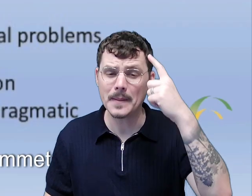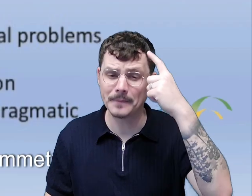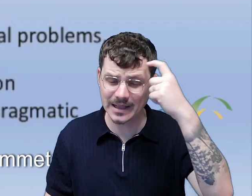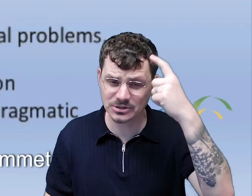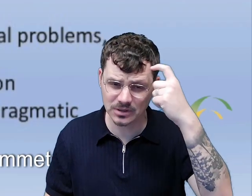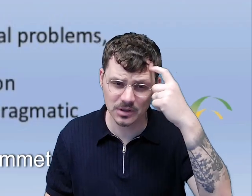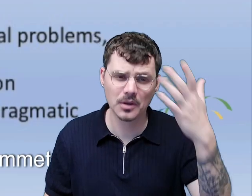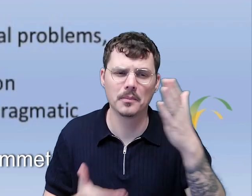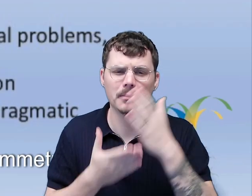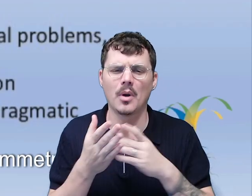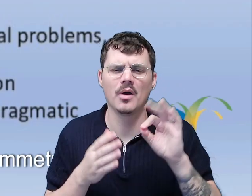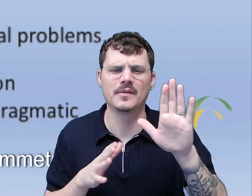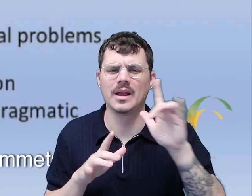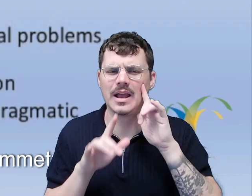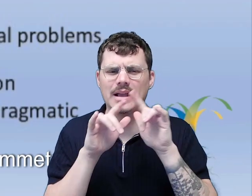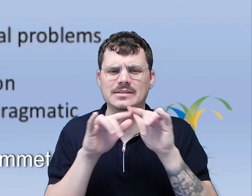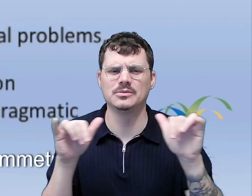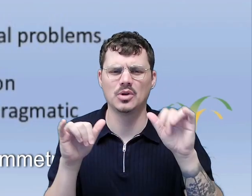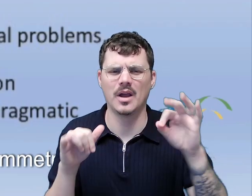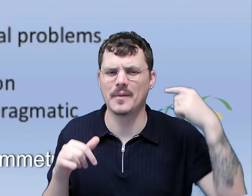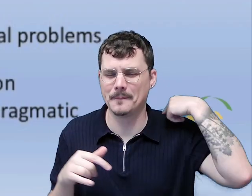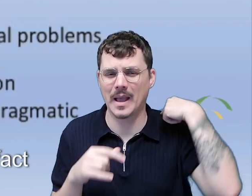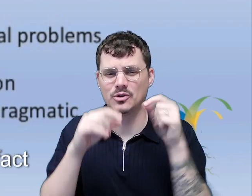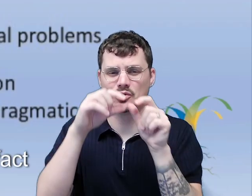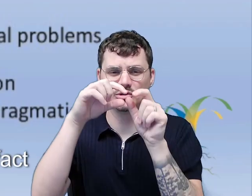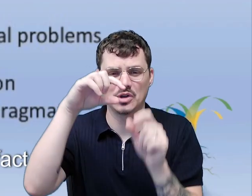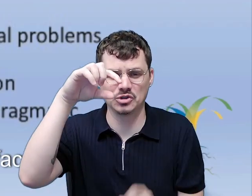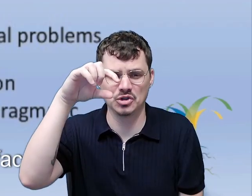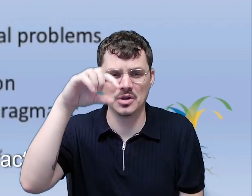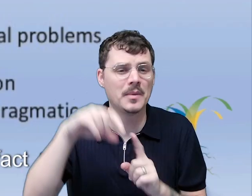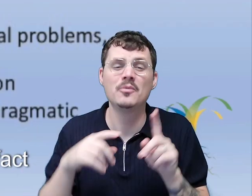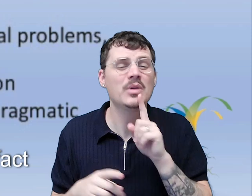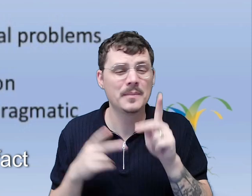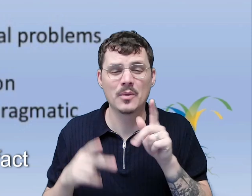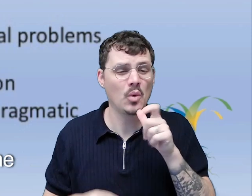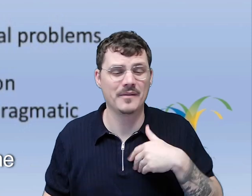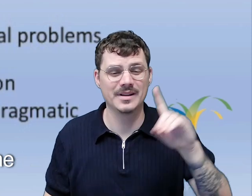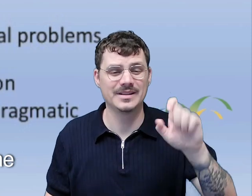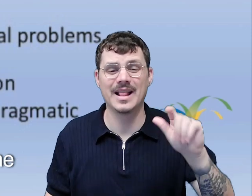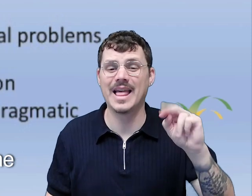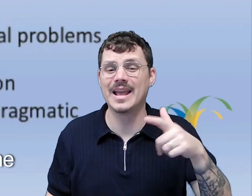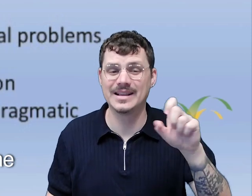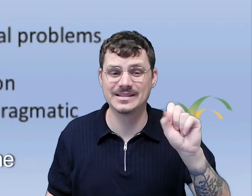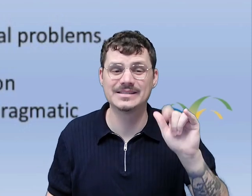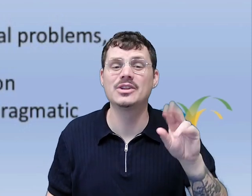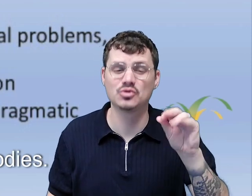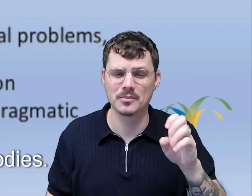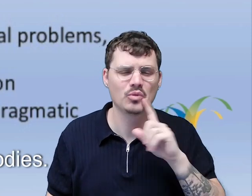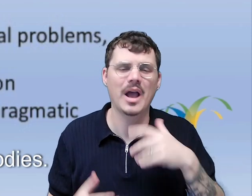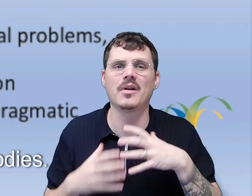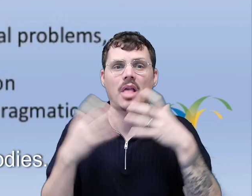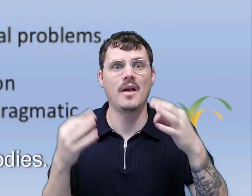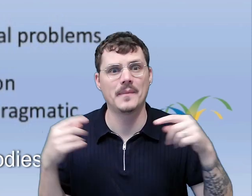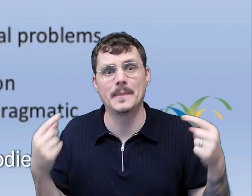It's speculated to be part of the asymmetry of the spinal structures, but in fact, people with DeLange syndrome